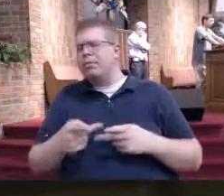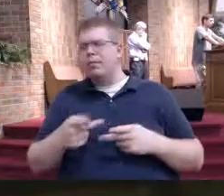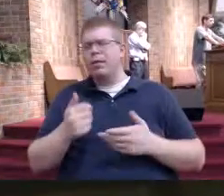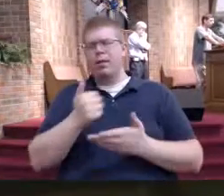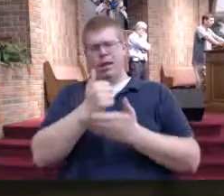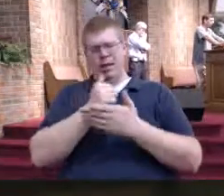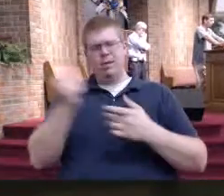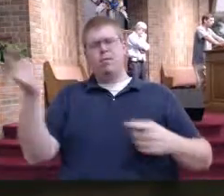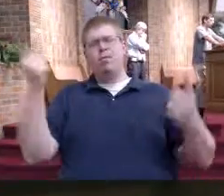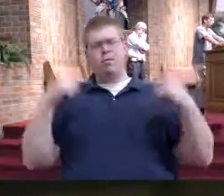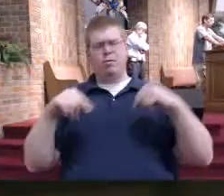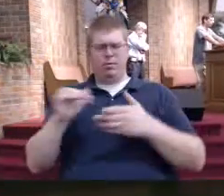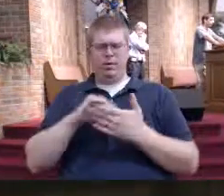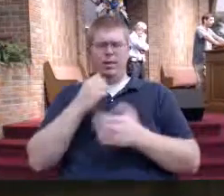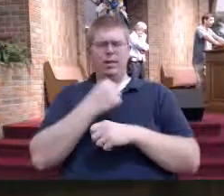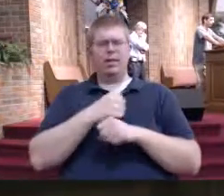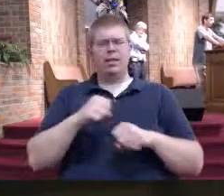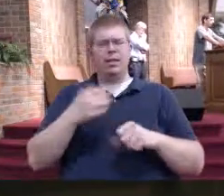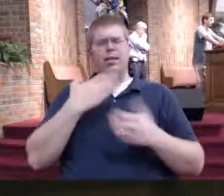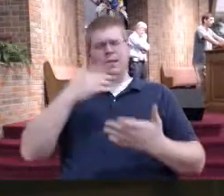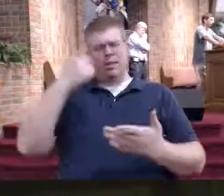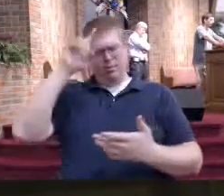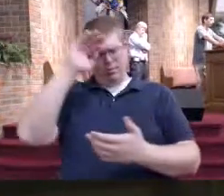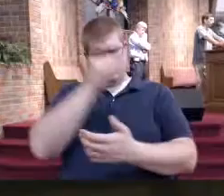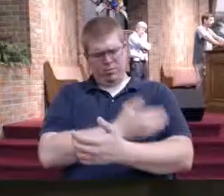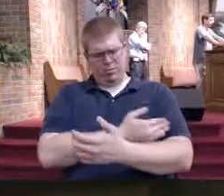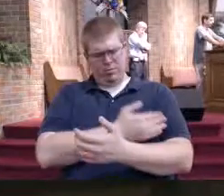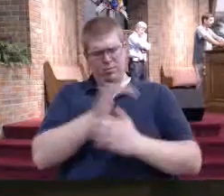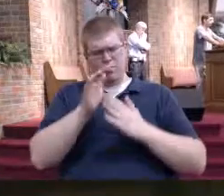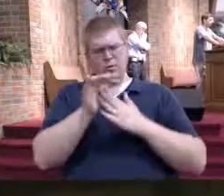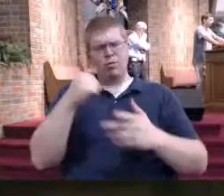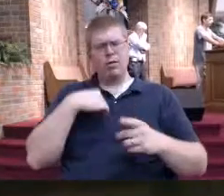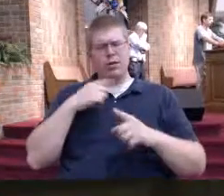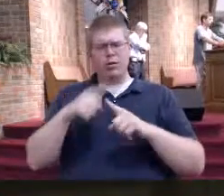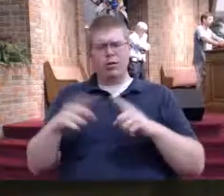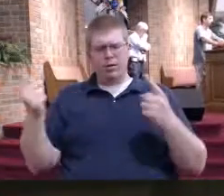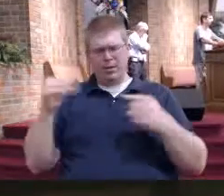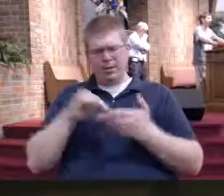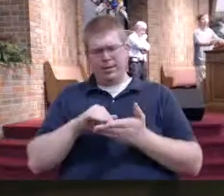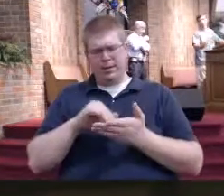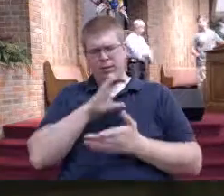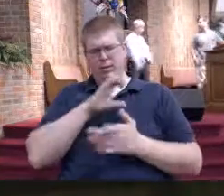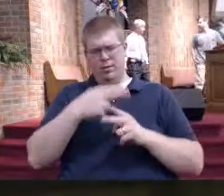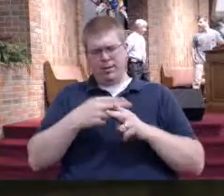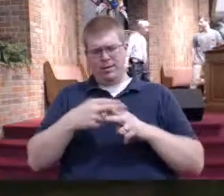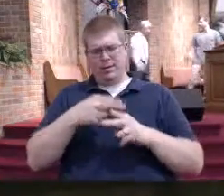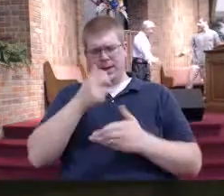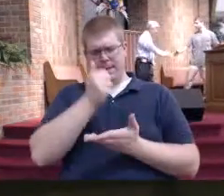safely. Lord, thank you for your Son. Guide, guard, and direct us until the next point of time. In Christ's name, amen.